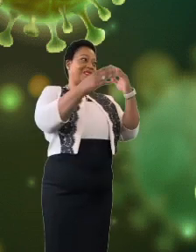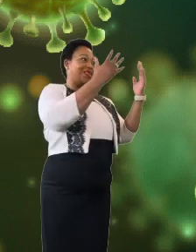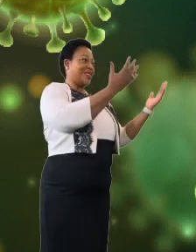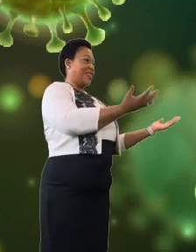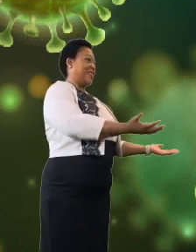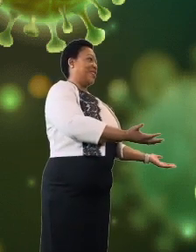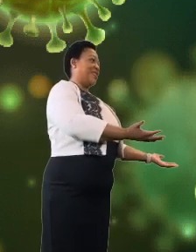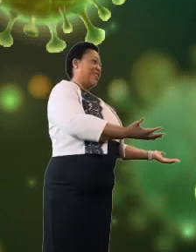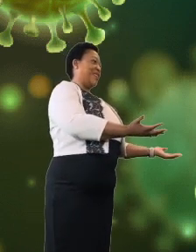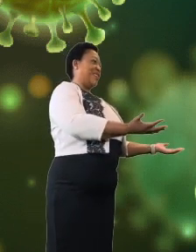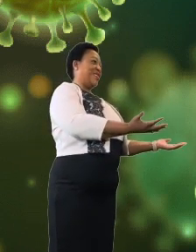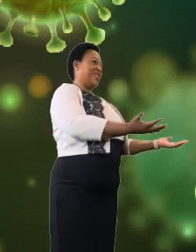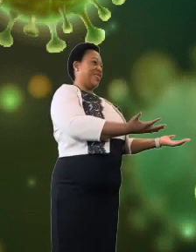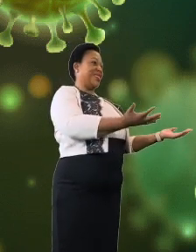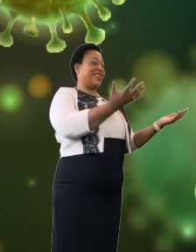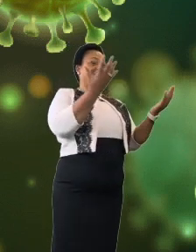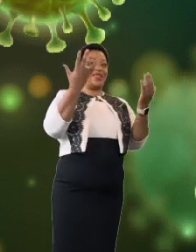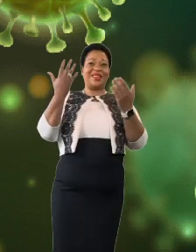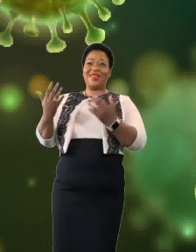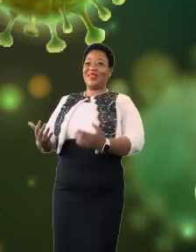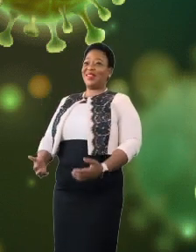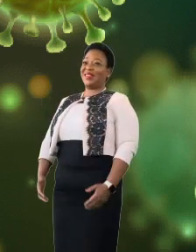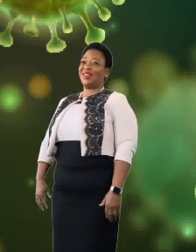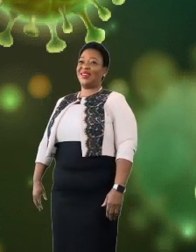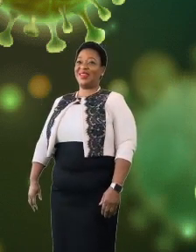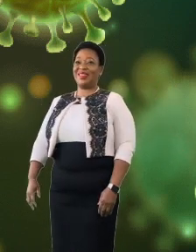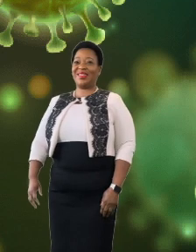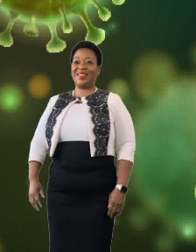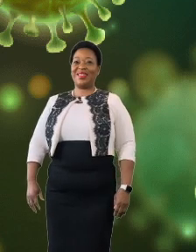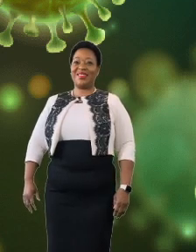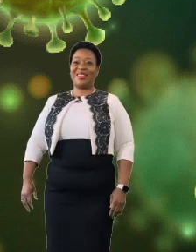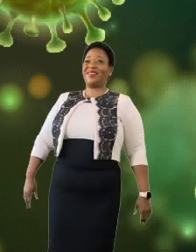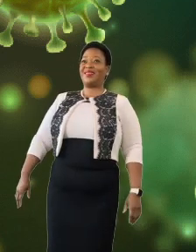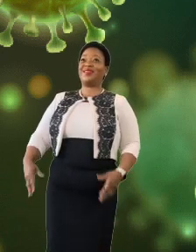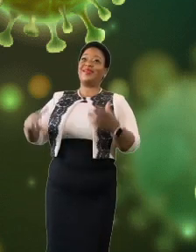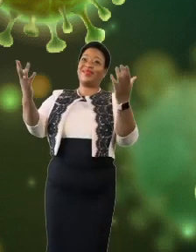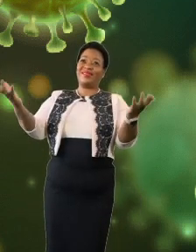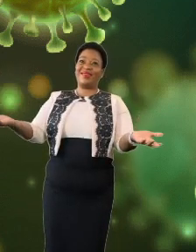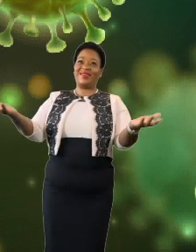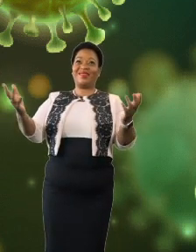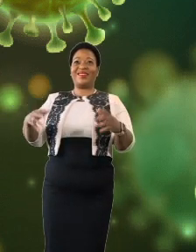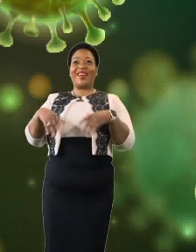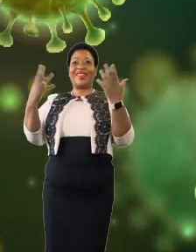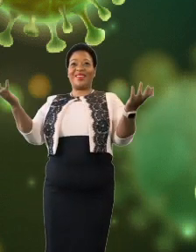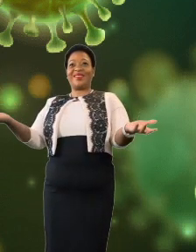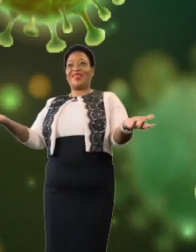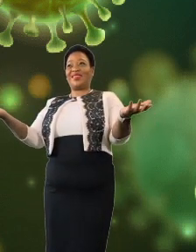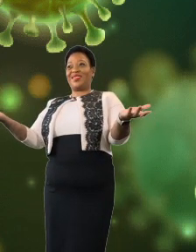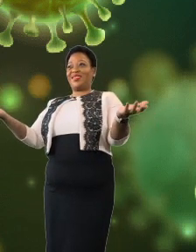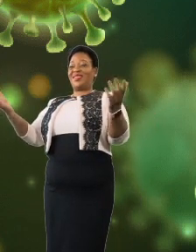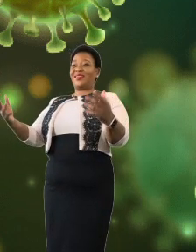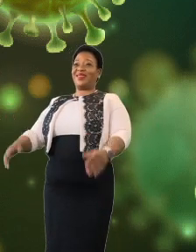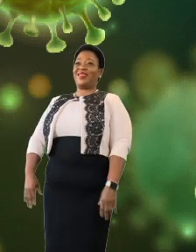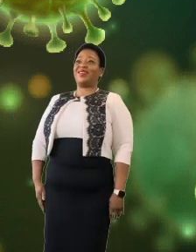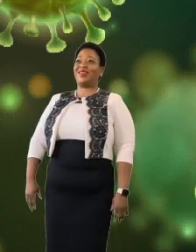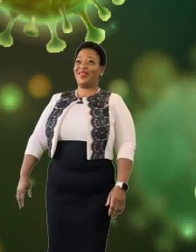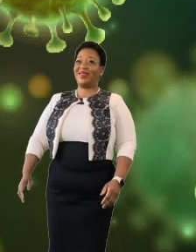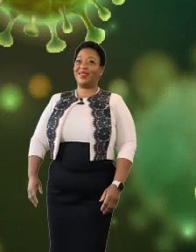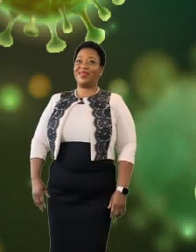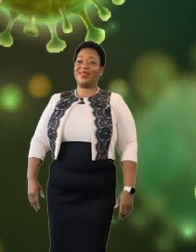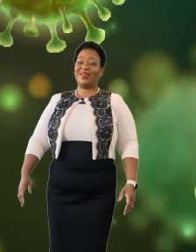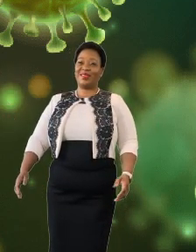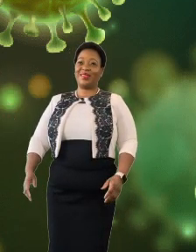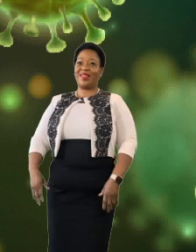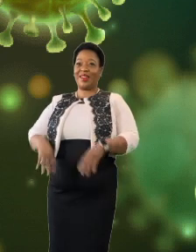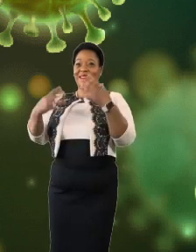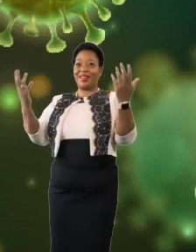Transport, the transport impact assessments, and a whole range of other issues. But then we'll be able to bring in municipal representatives